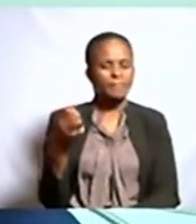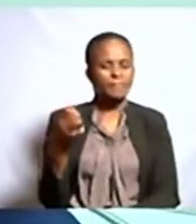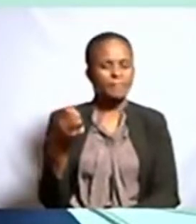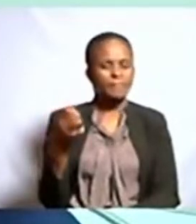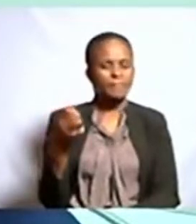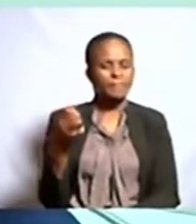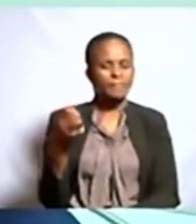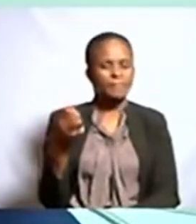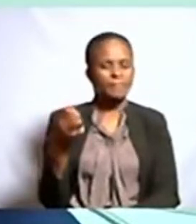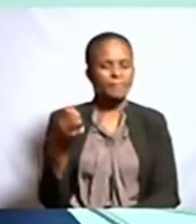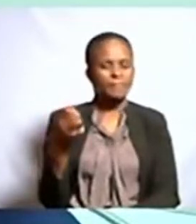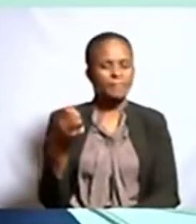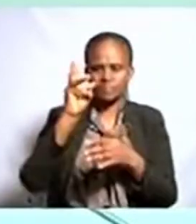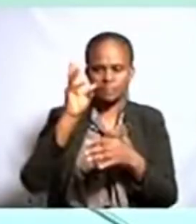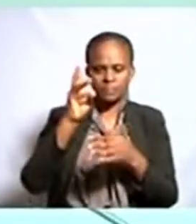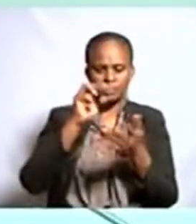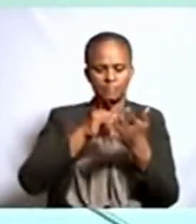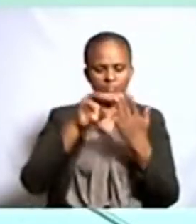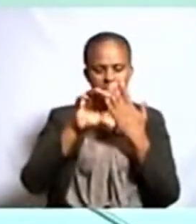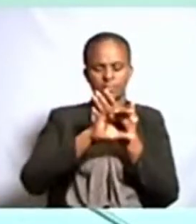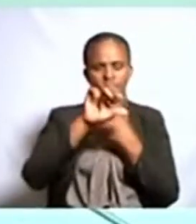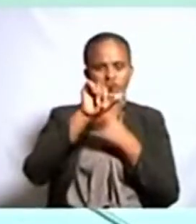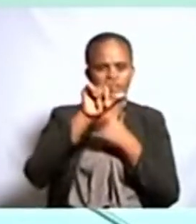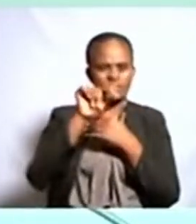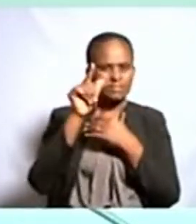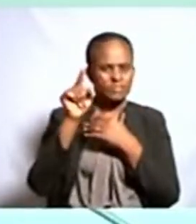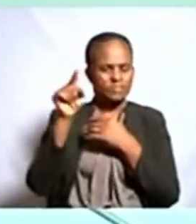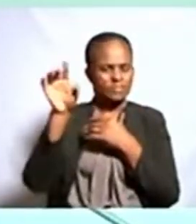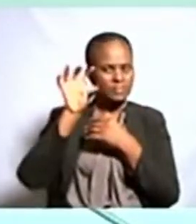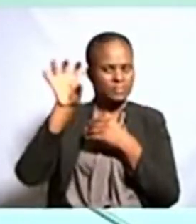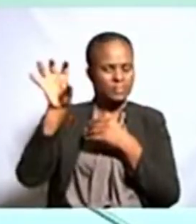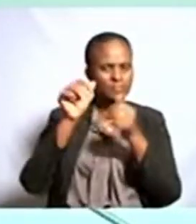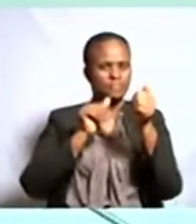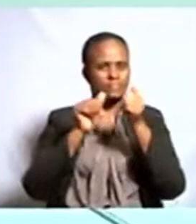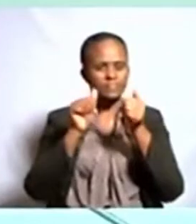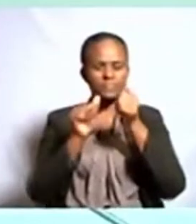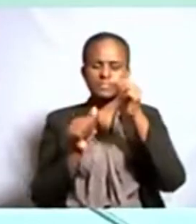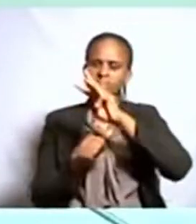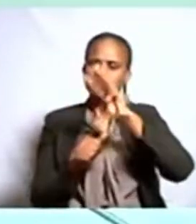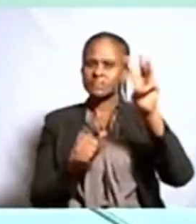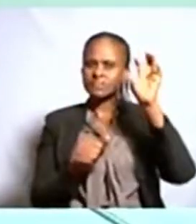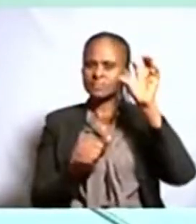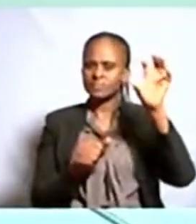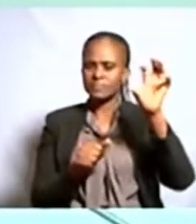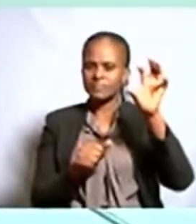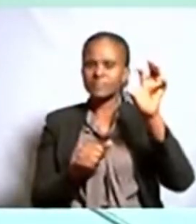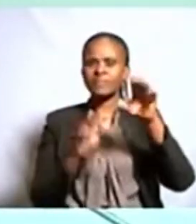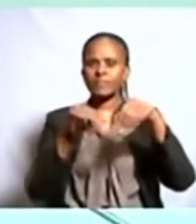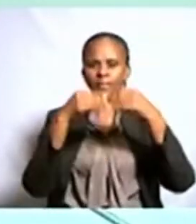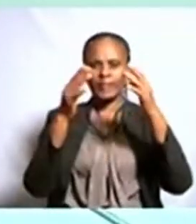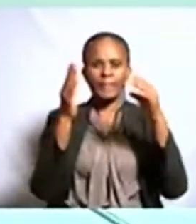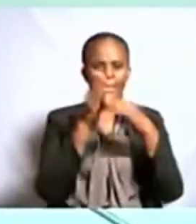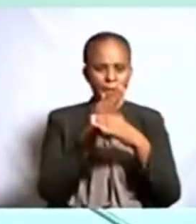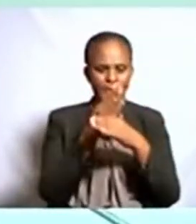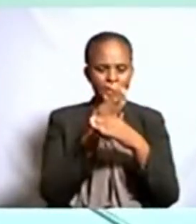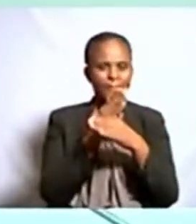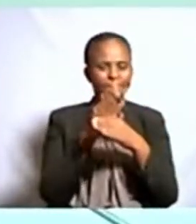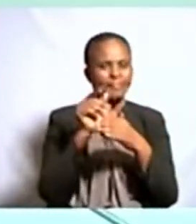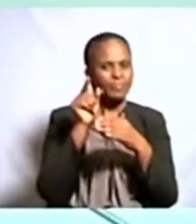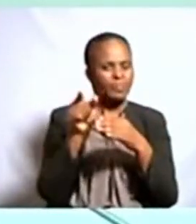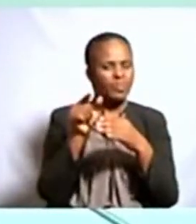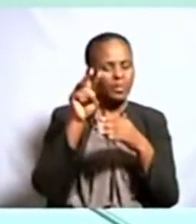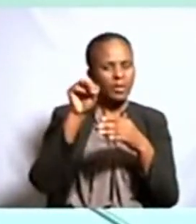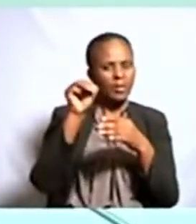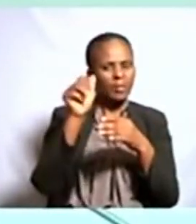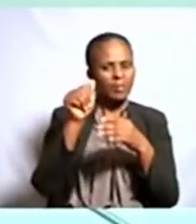Limited. On 16th March 2021, Provincial Administration Western Province awarded a contract to Major